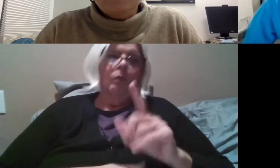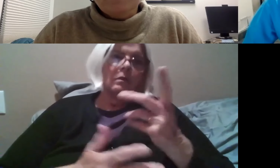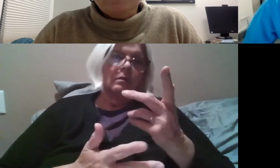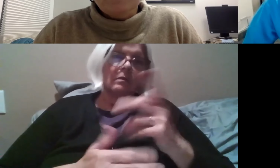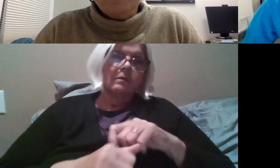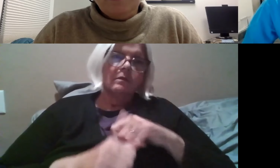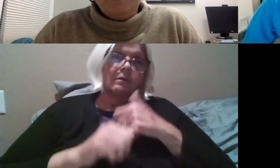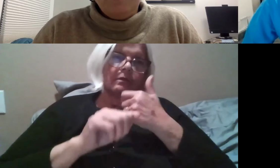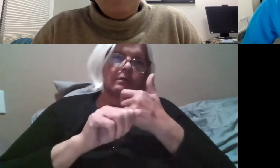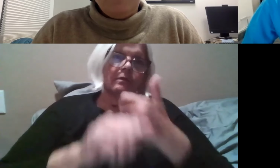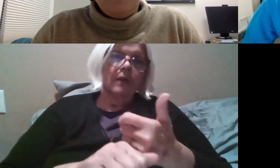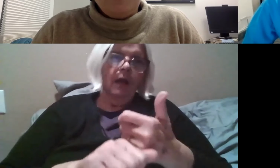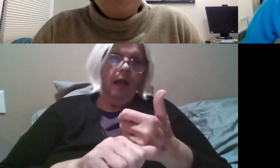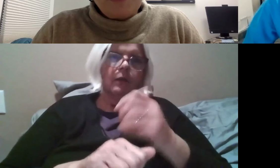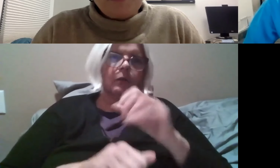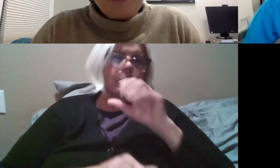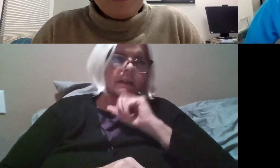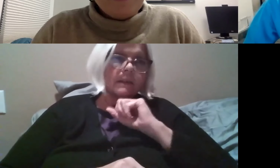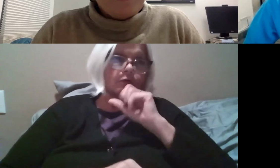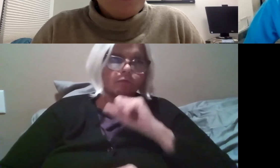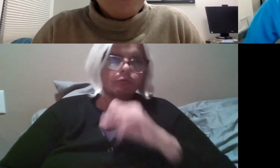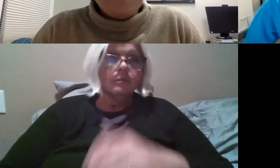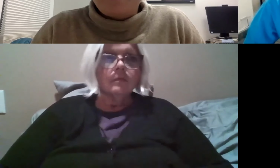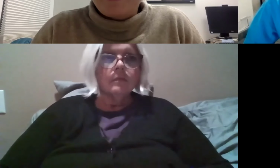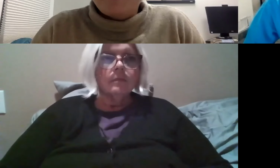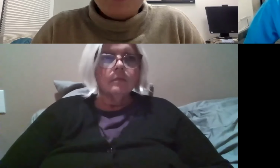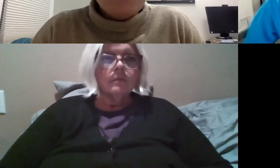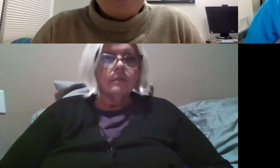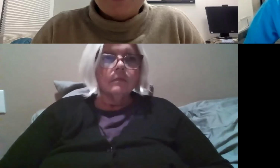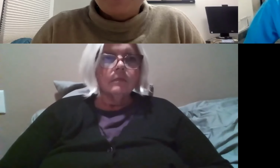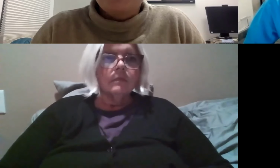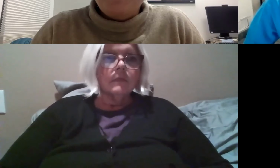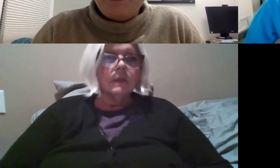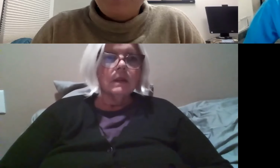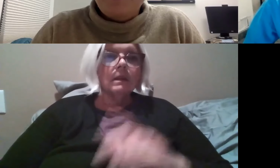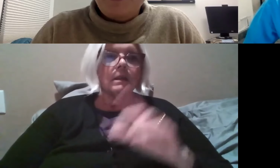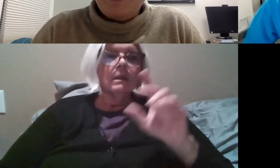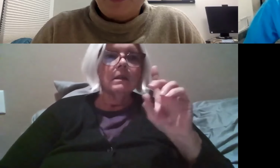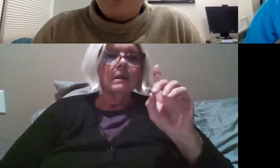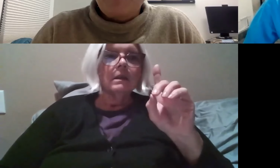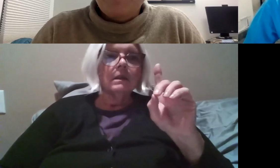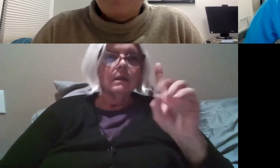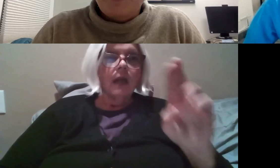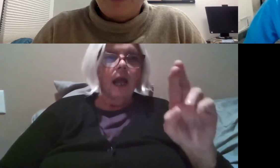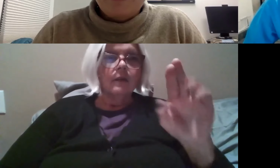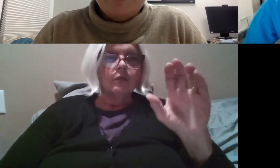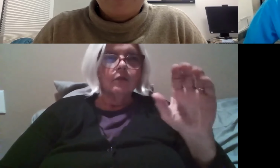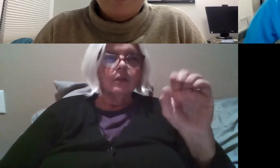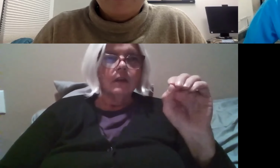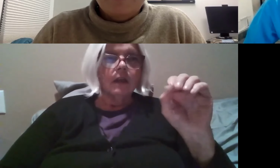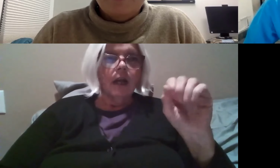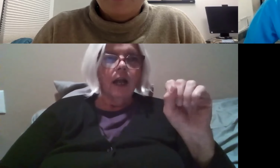that. I would recommend getting it as soon as possible. No,